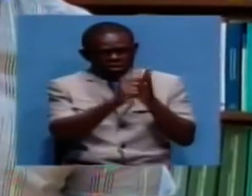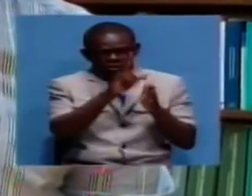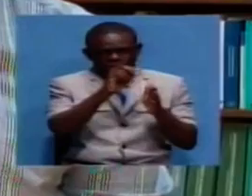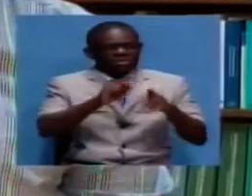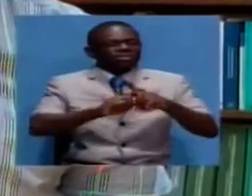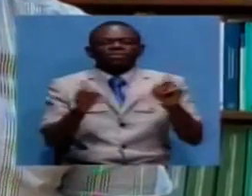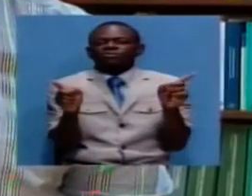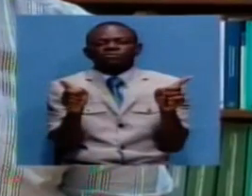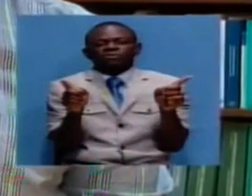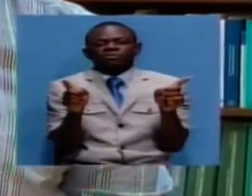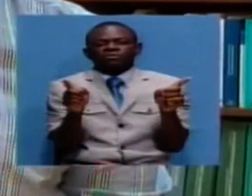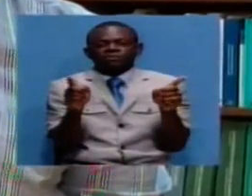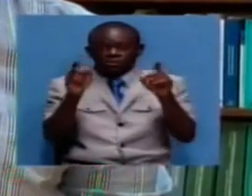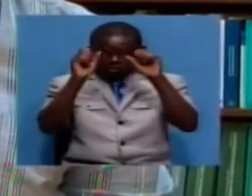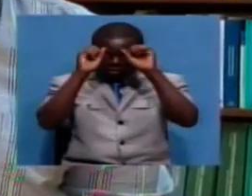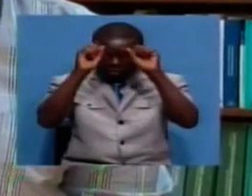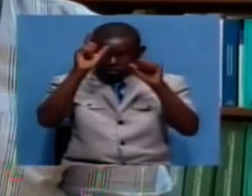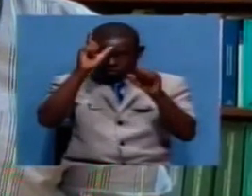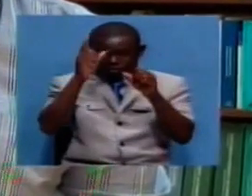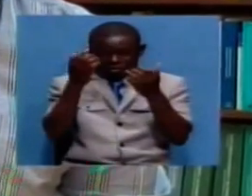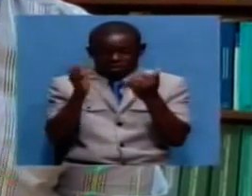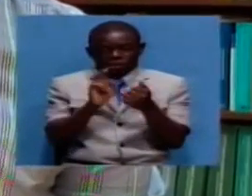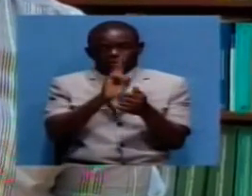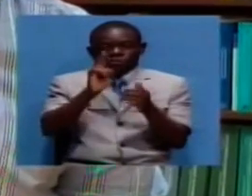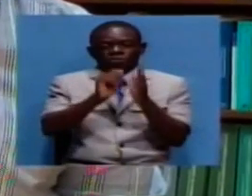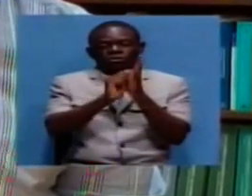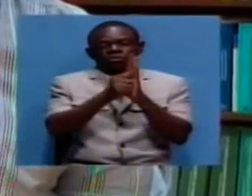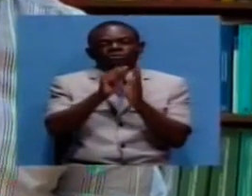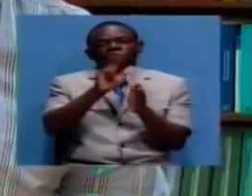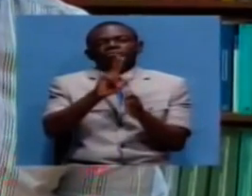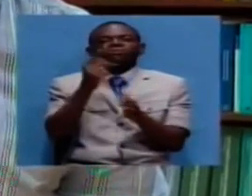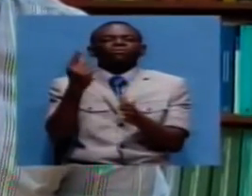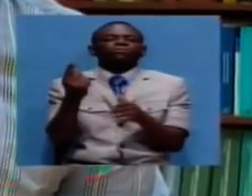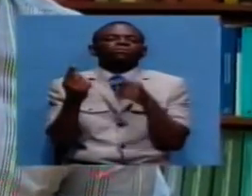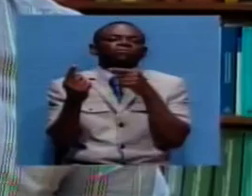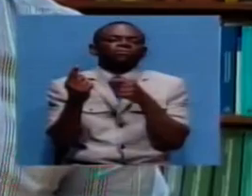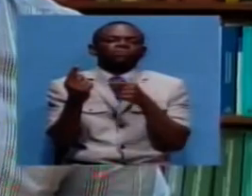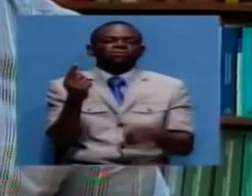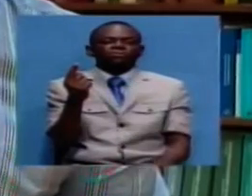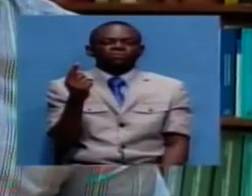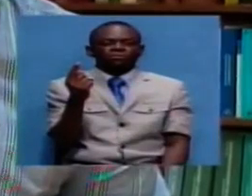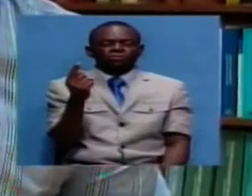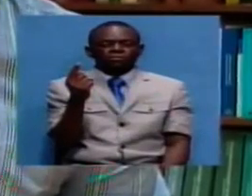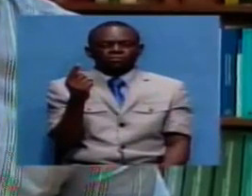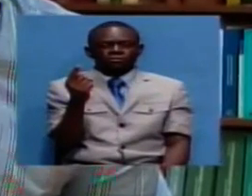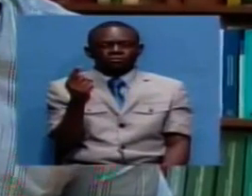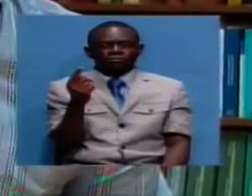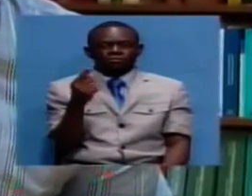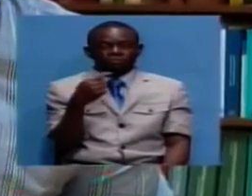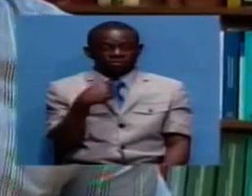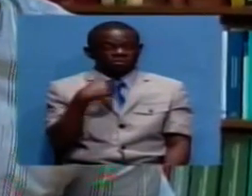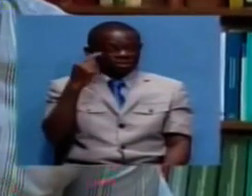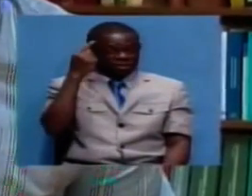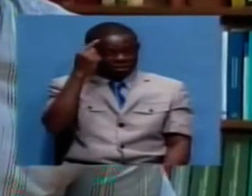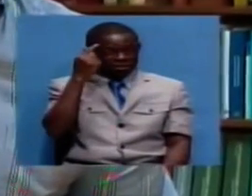is declared. Now, what will be of interest for the country, I think, is to wait